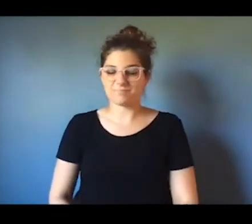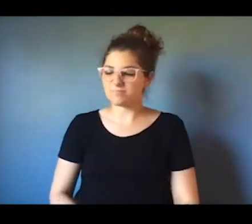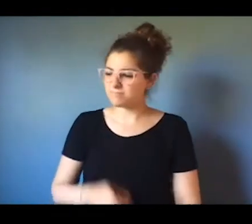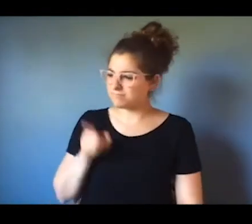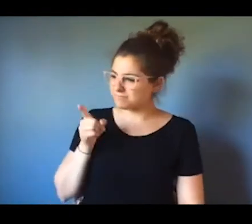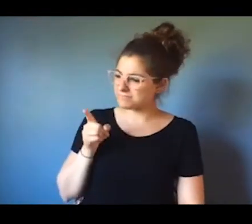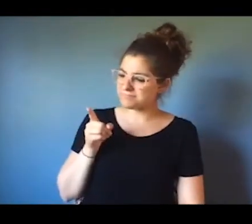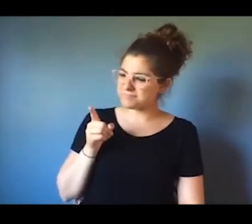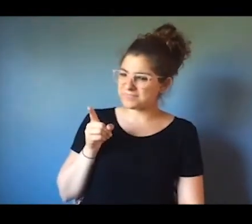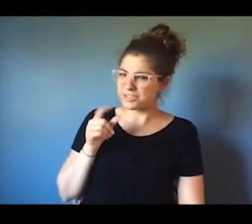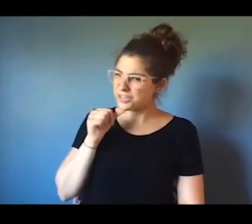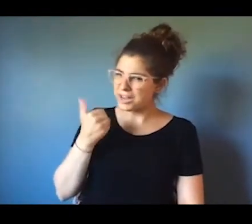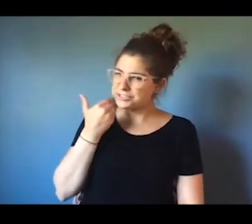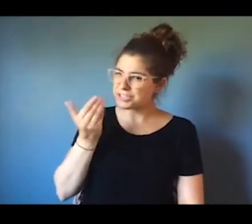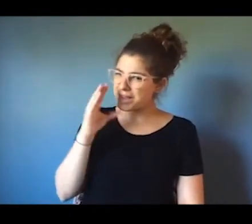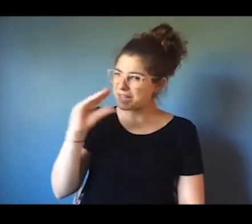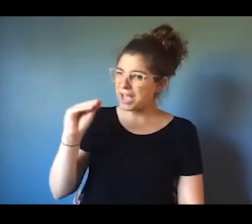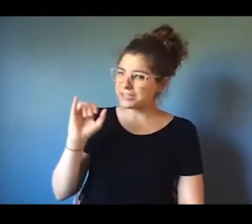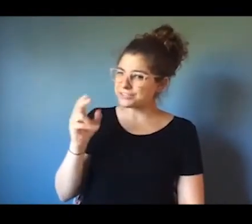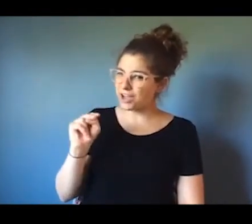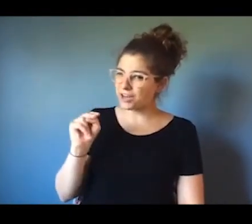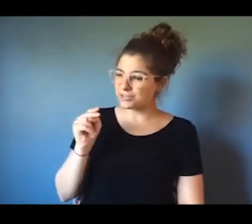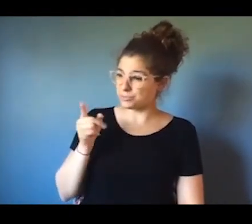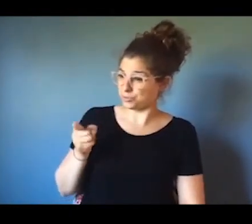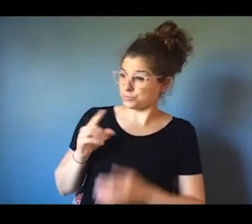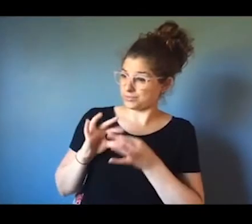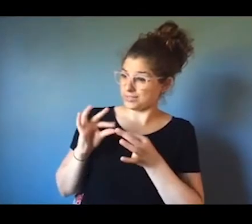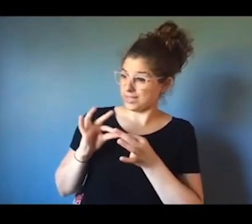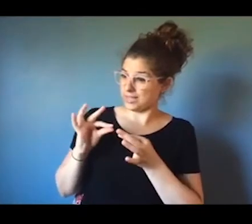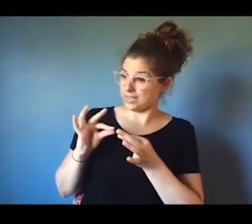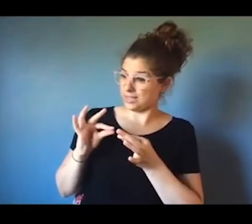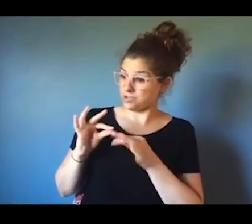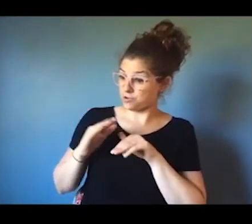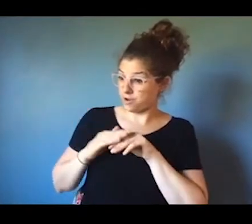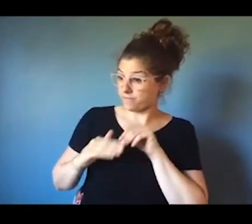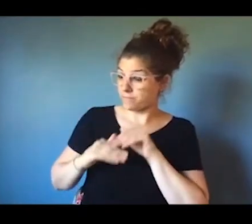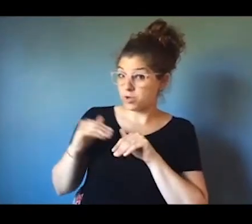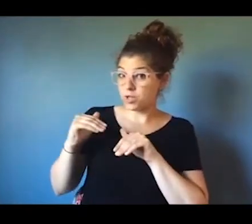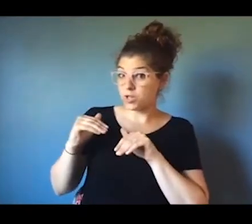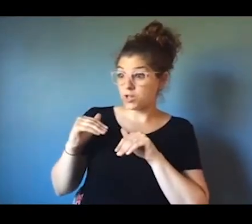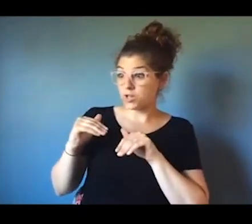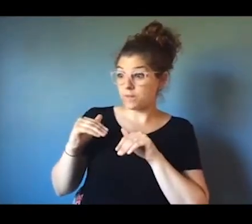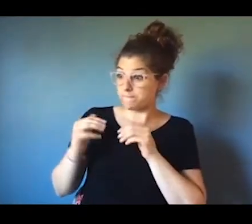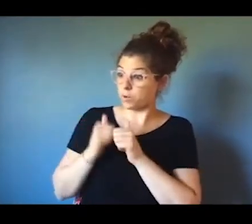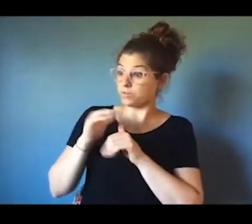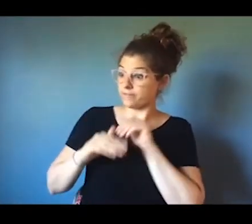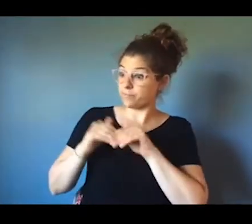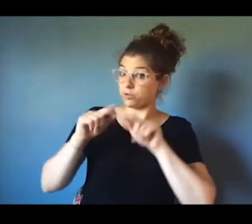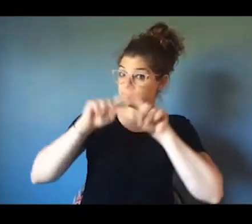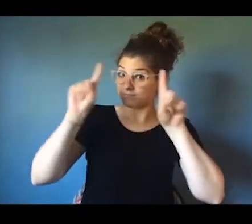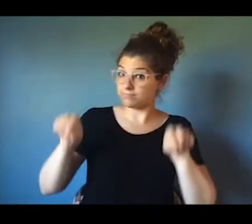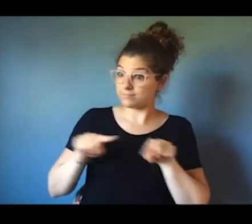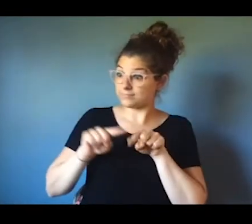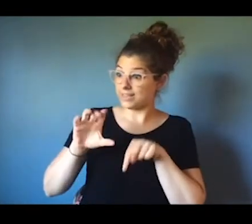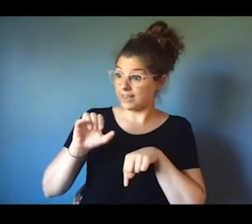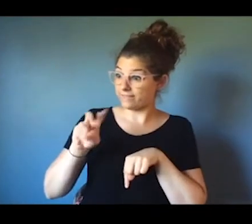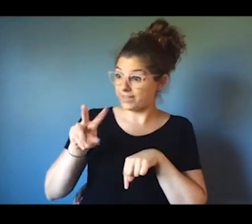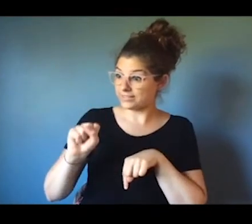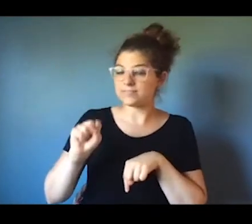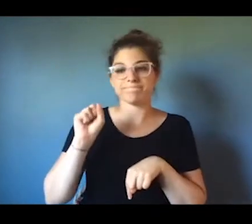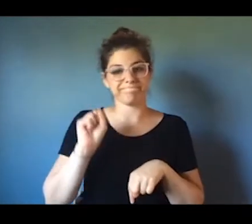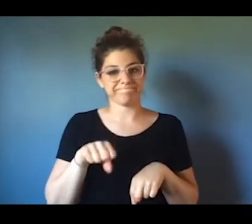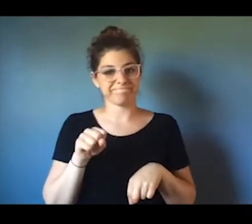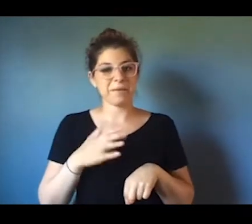more. You don't seem like a shy guy, John, but would you say you are most comfortable in front of a canvas? Oh my goodness,